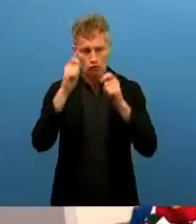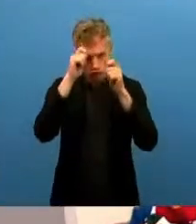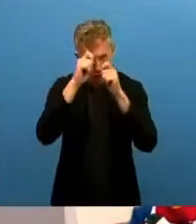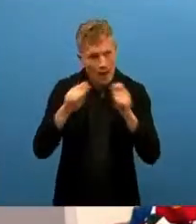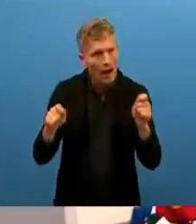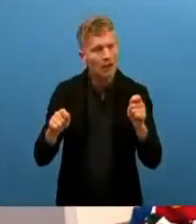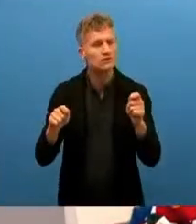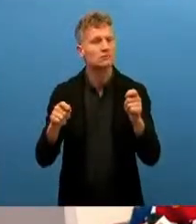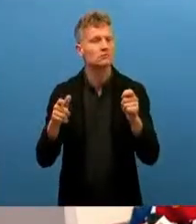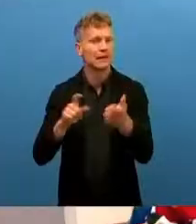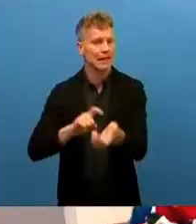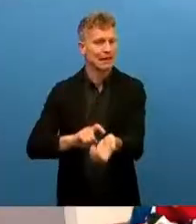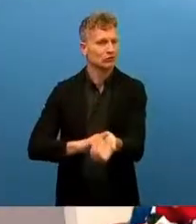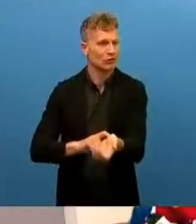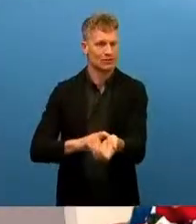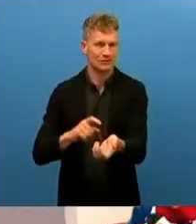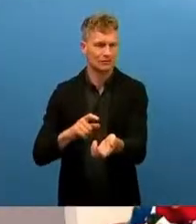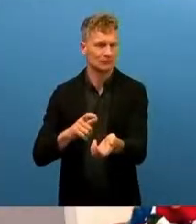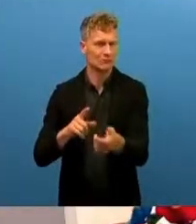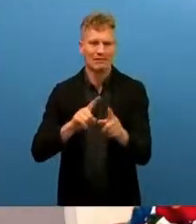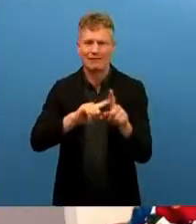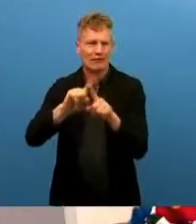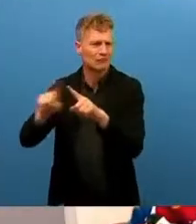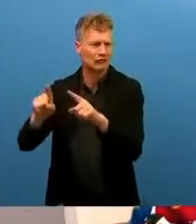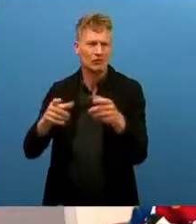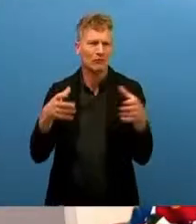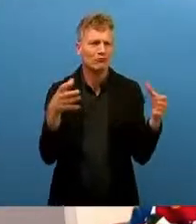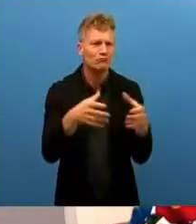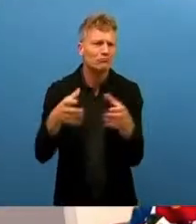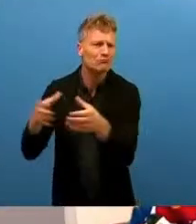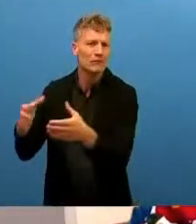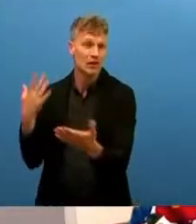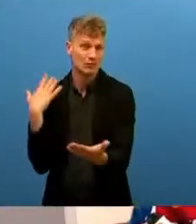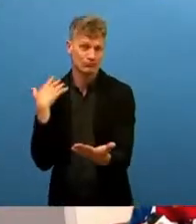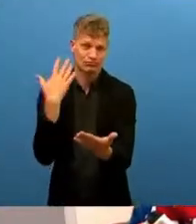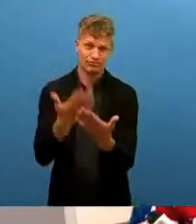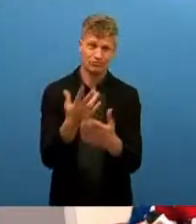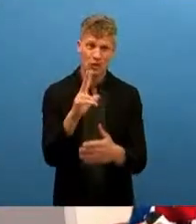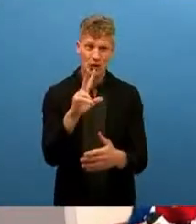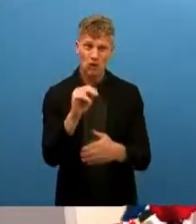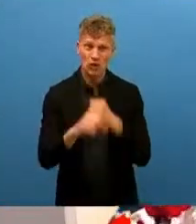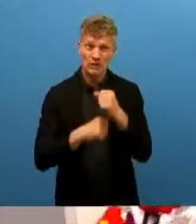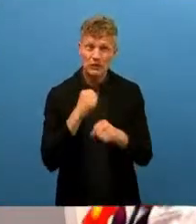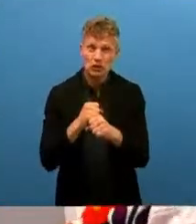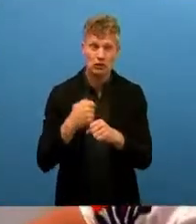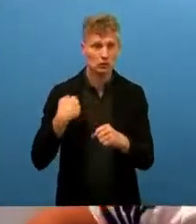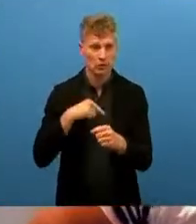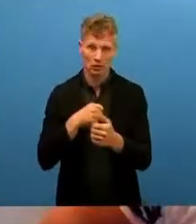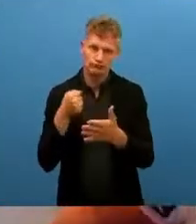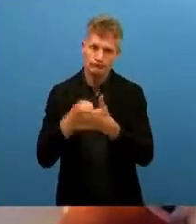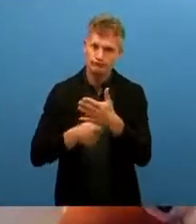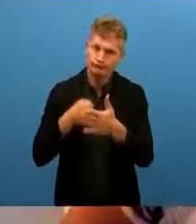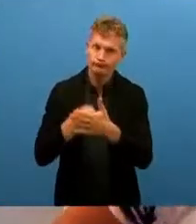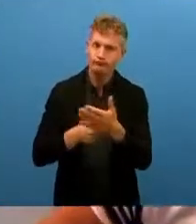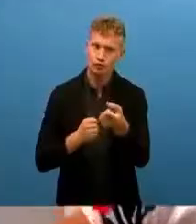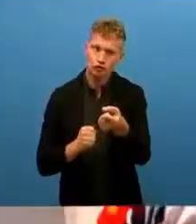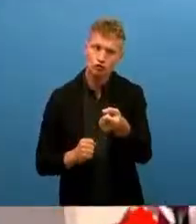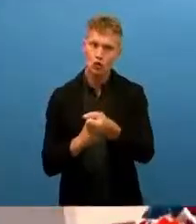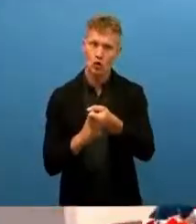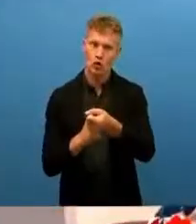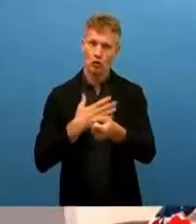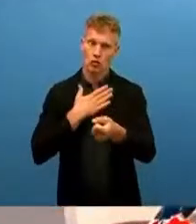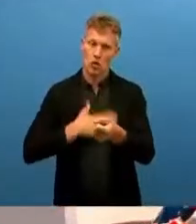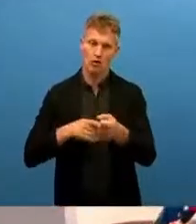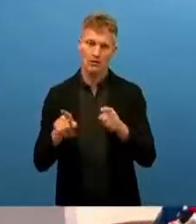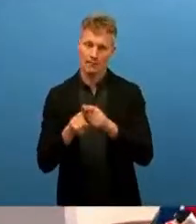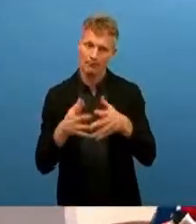forums. Our last 3 decades, we have supported the processes related to the establishment of the permanent forum on indigenous questions, the